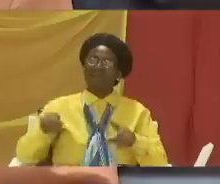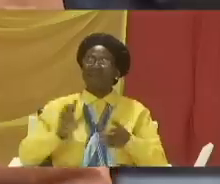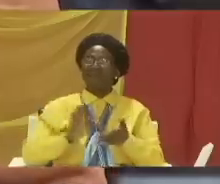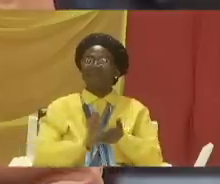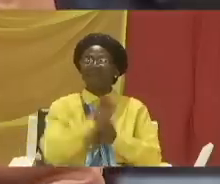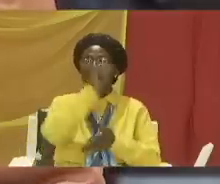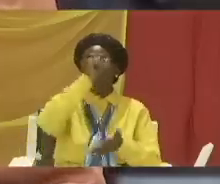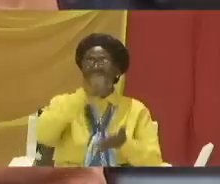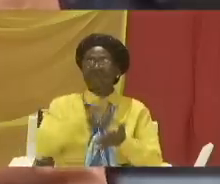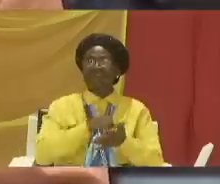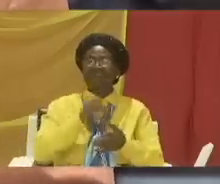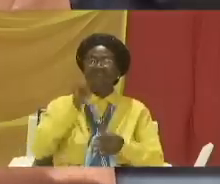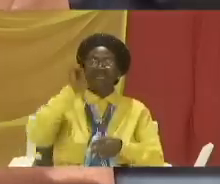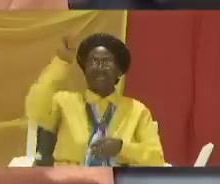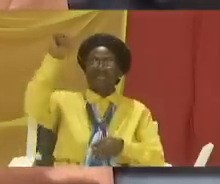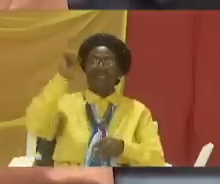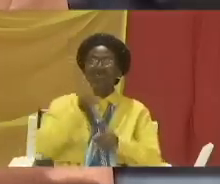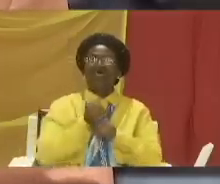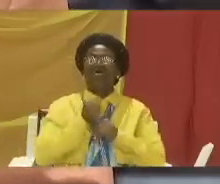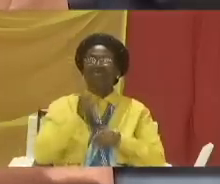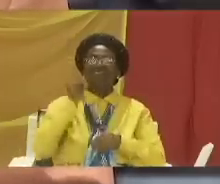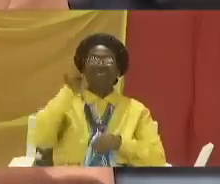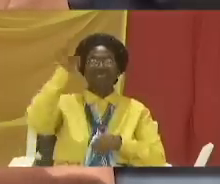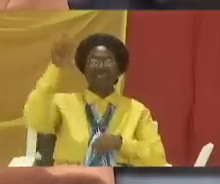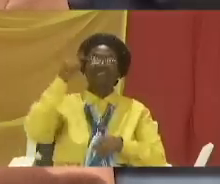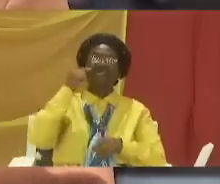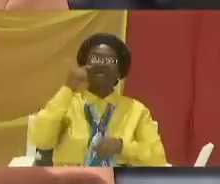He got his sight back.